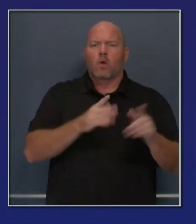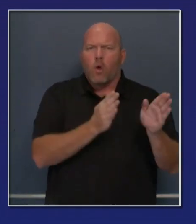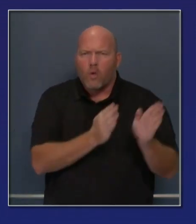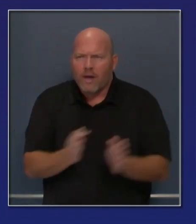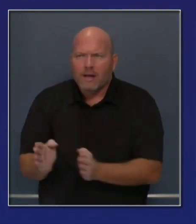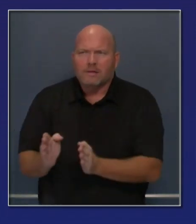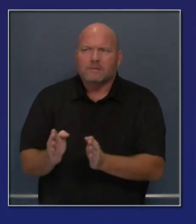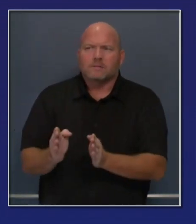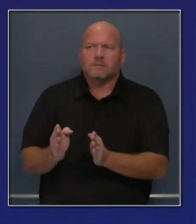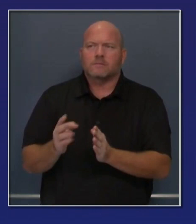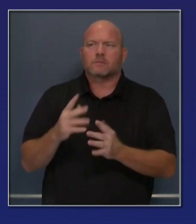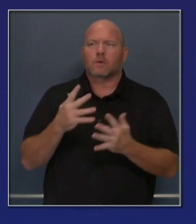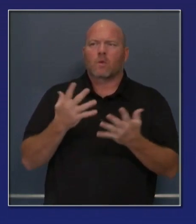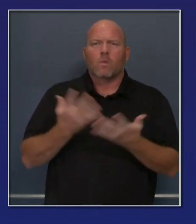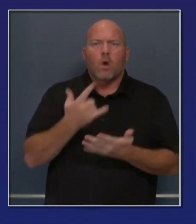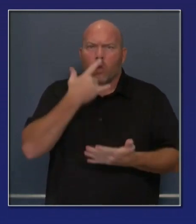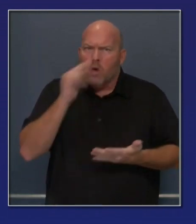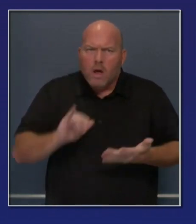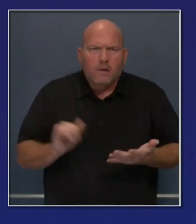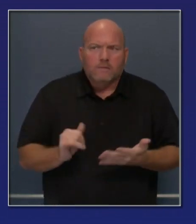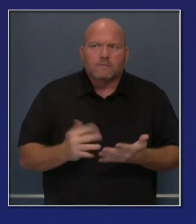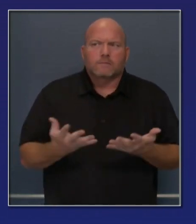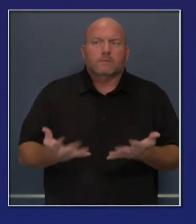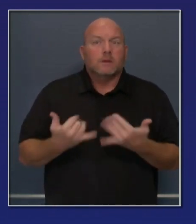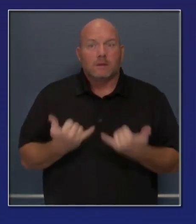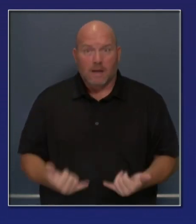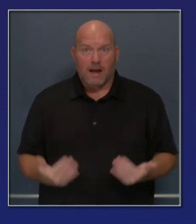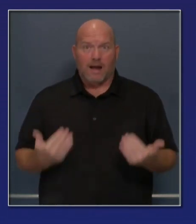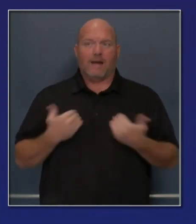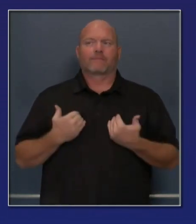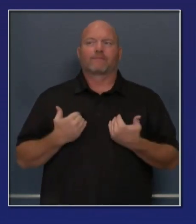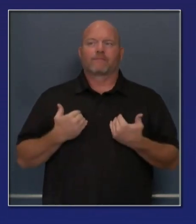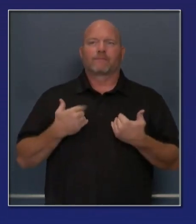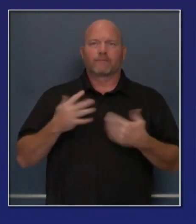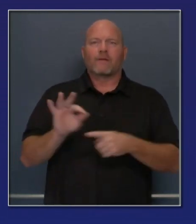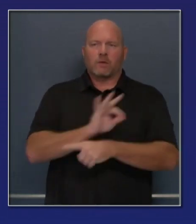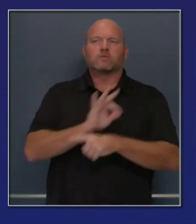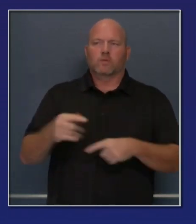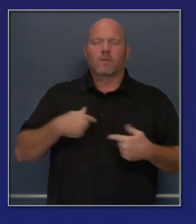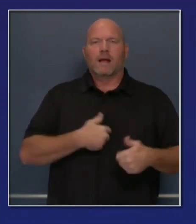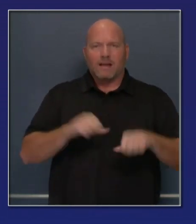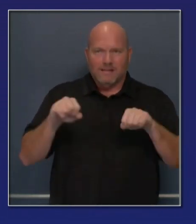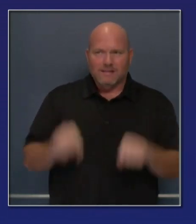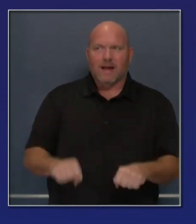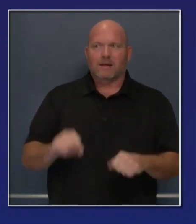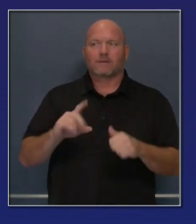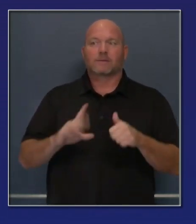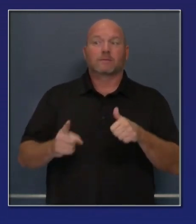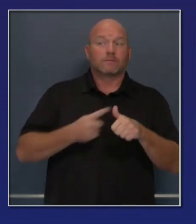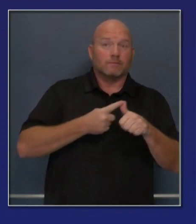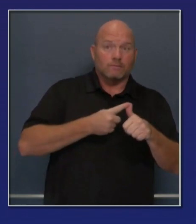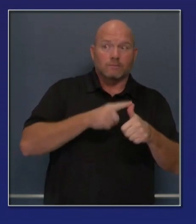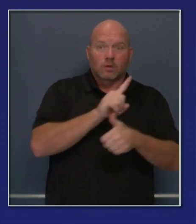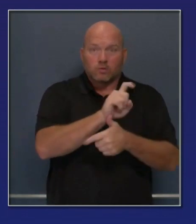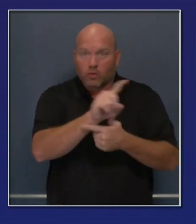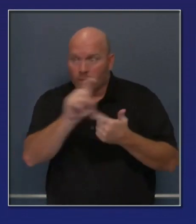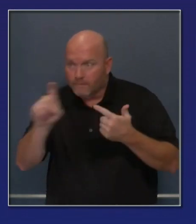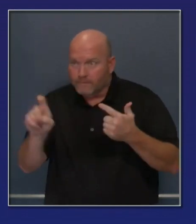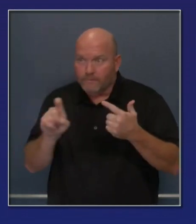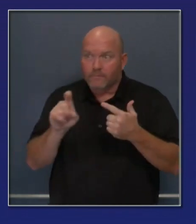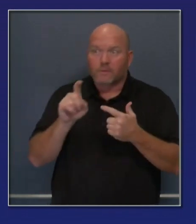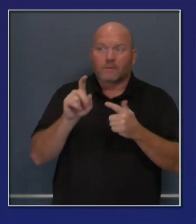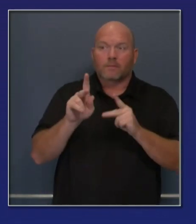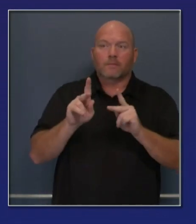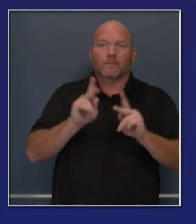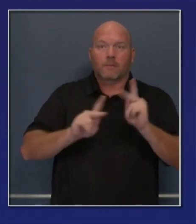work. Now there is a function that allows us to do an initial survey of individuals who tested